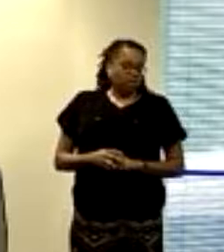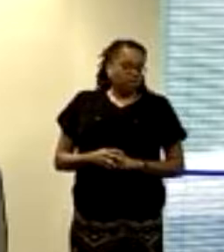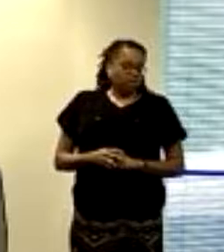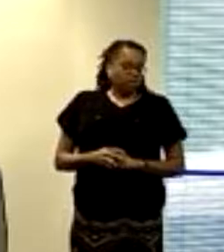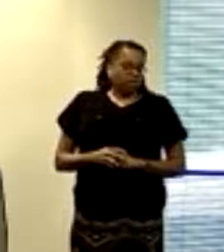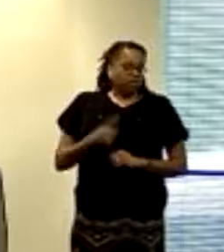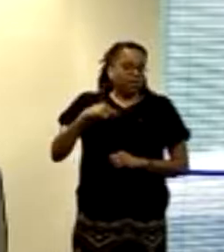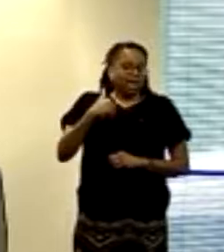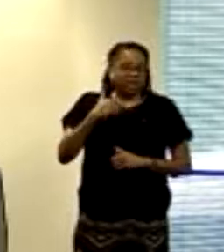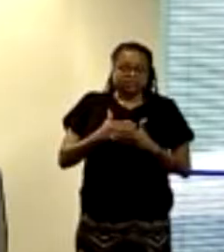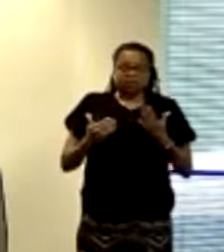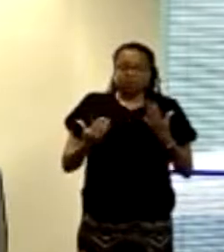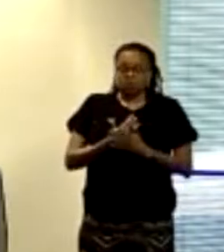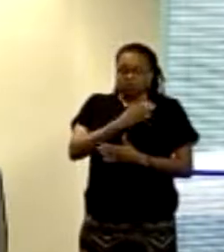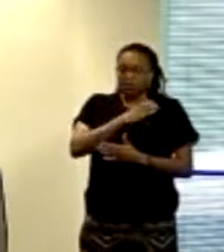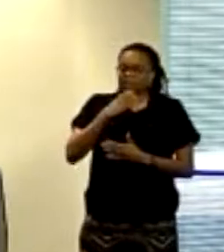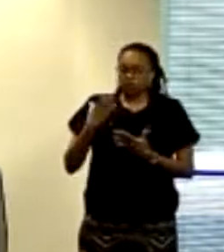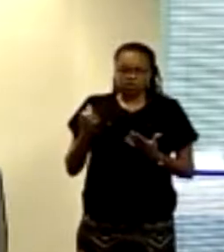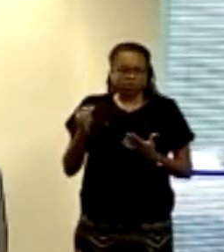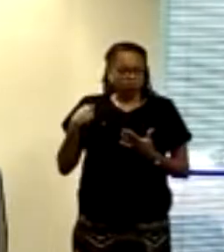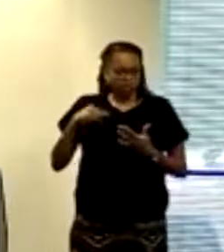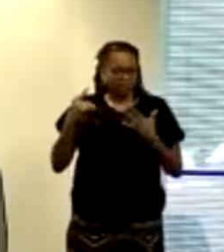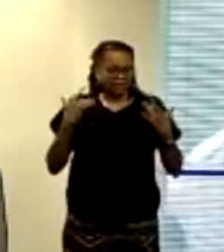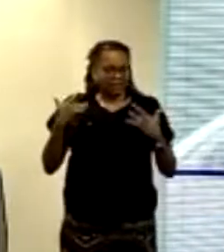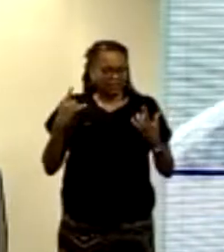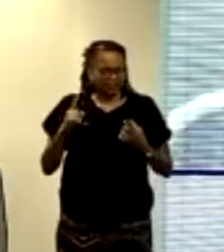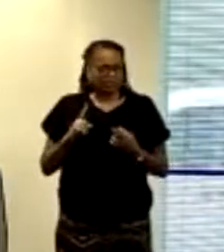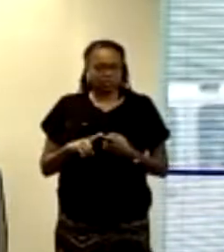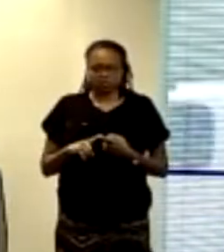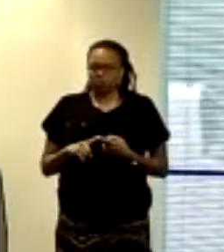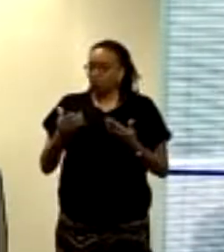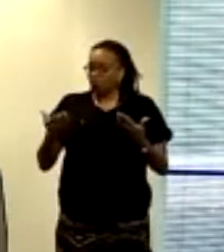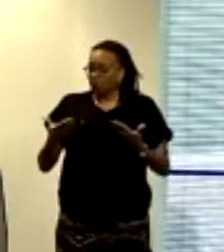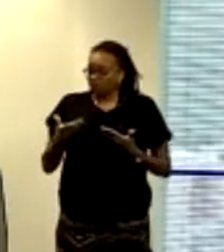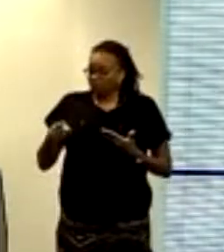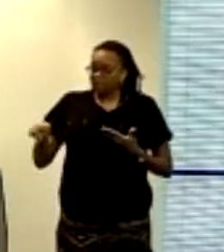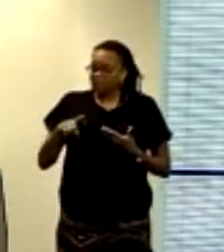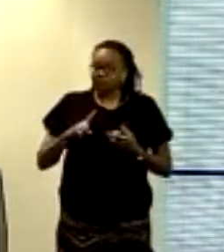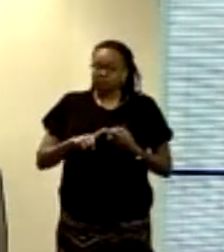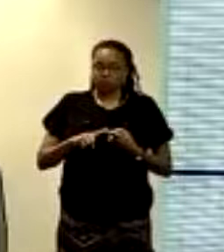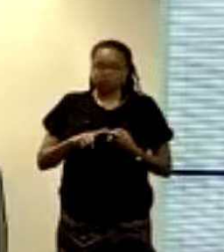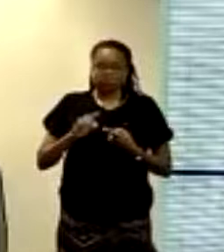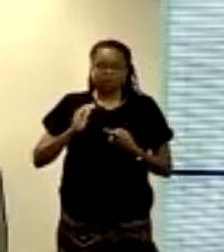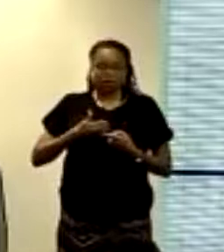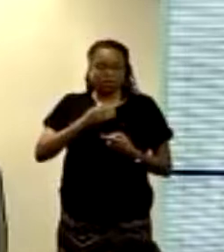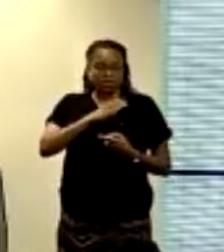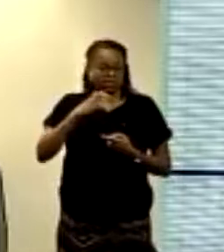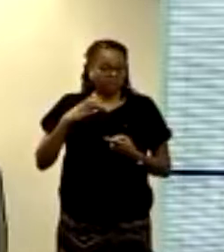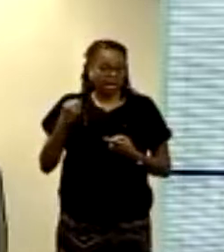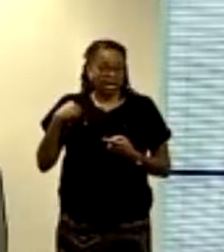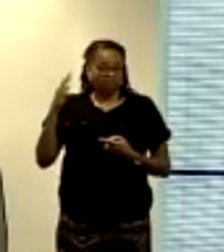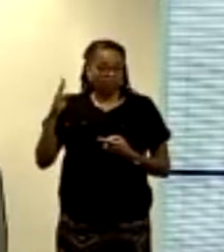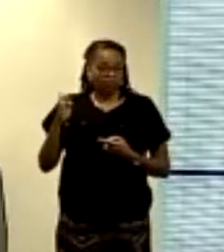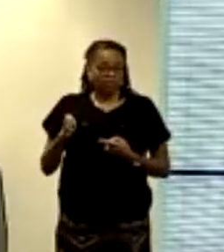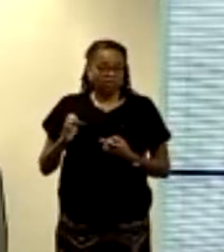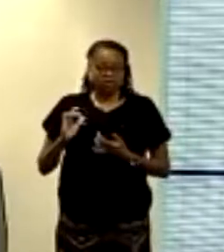got some new commissioners on, so we're excited to welcome them on to the commission, and I will be